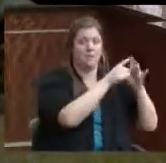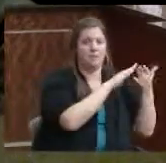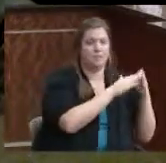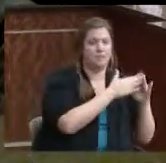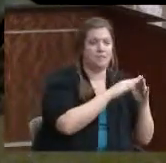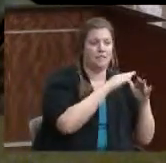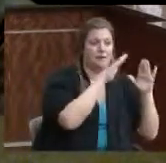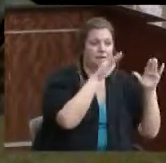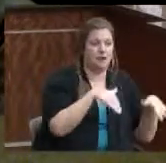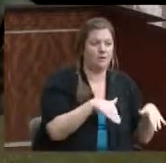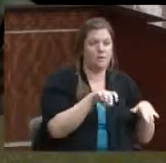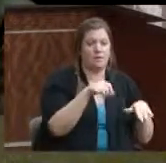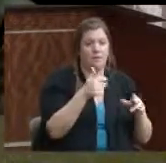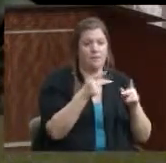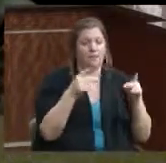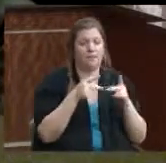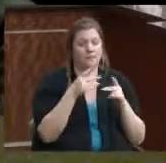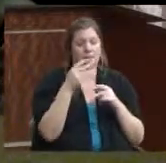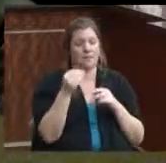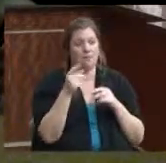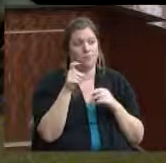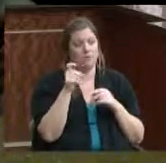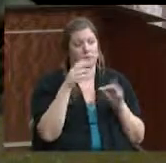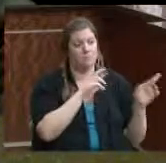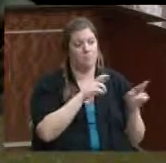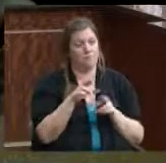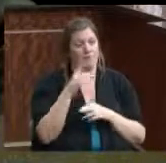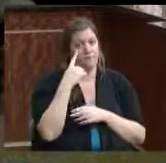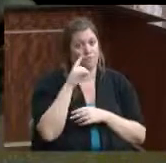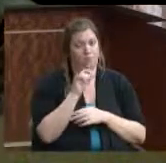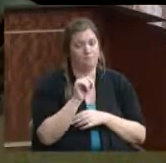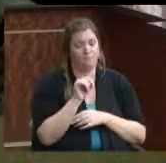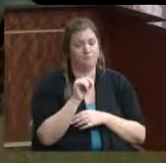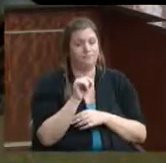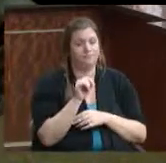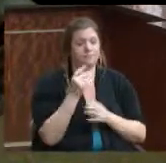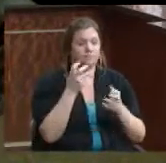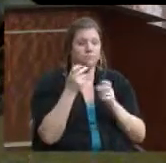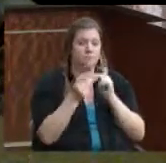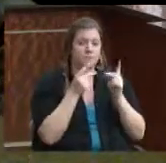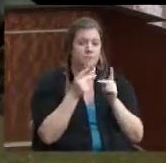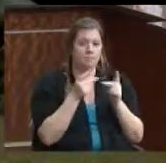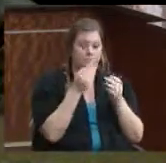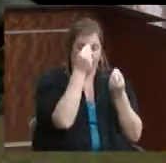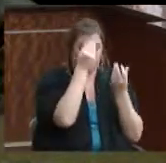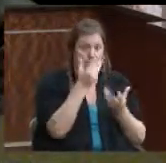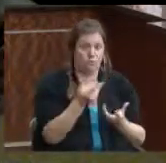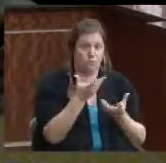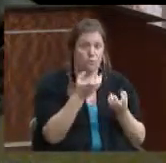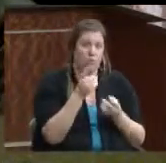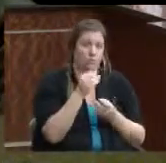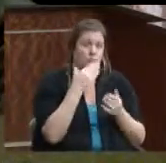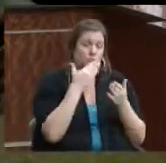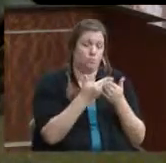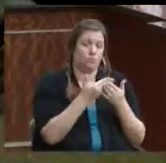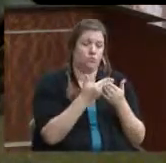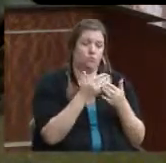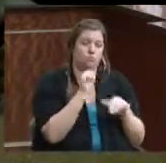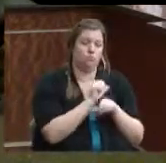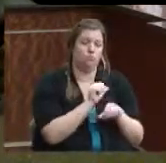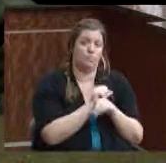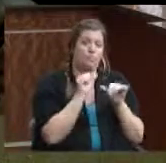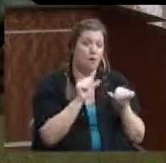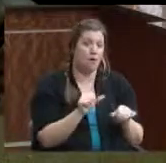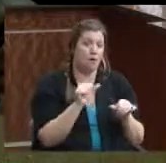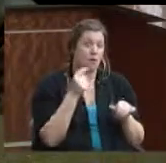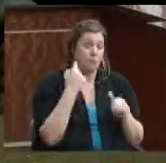and houses and other places, and we need to prepare for this. So we want people's input. We want to do the best job possible. Will